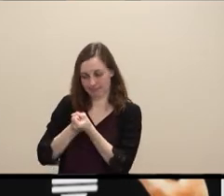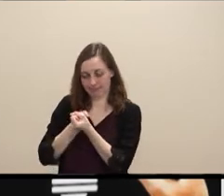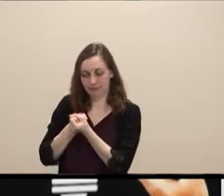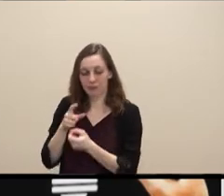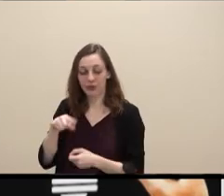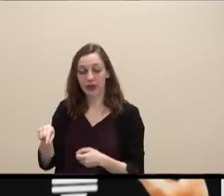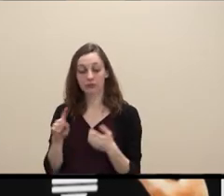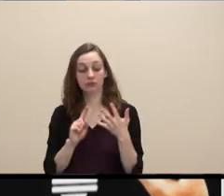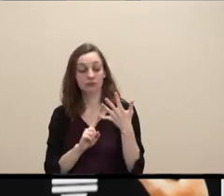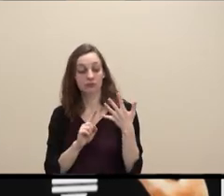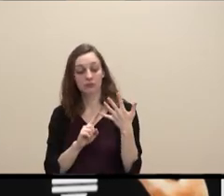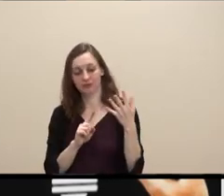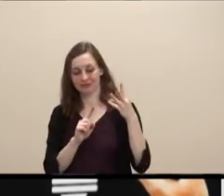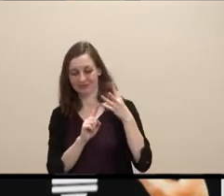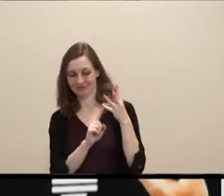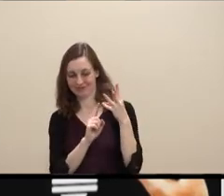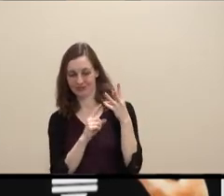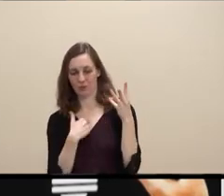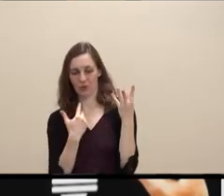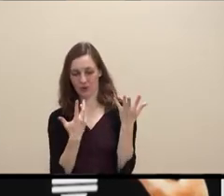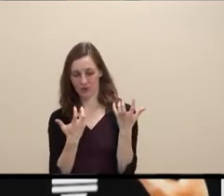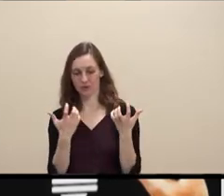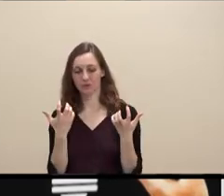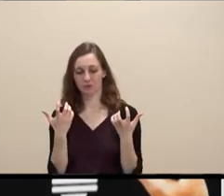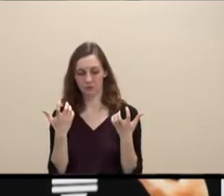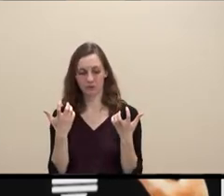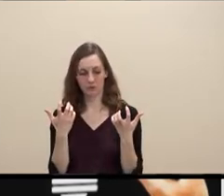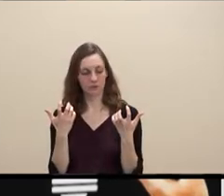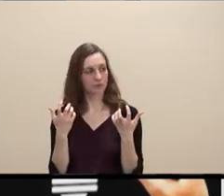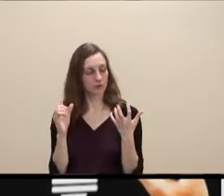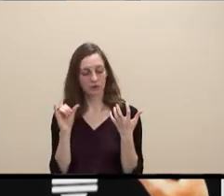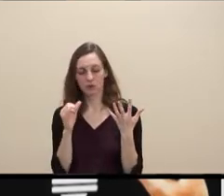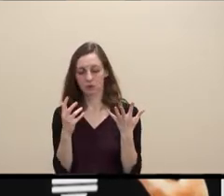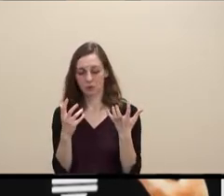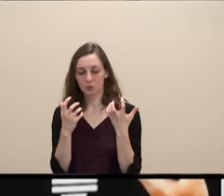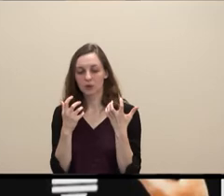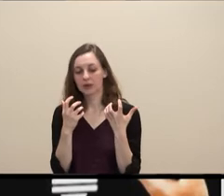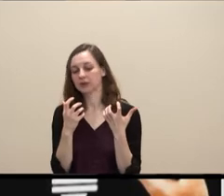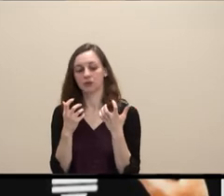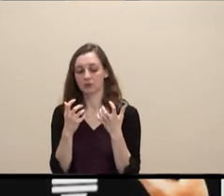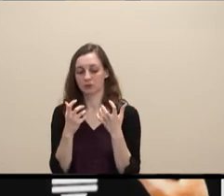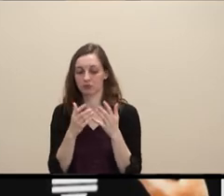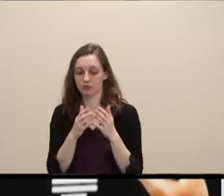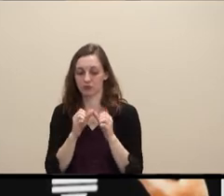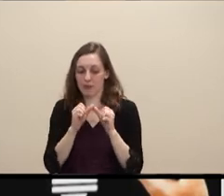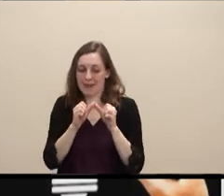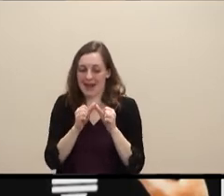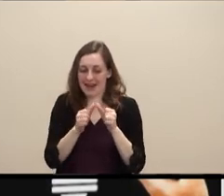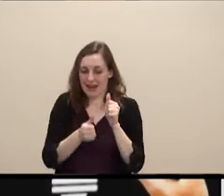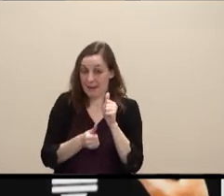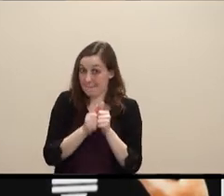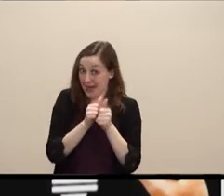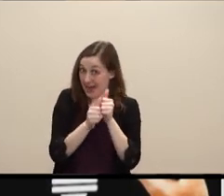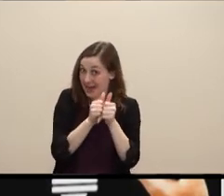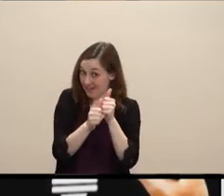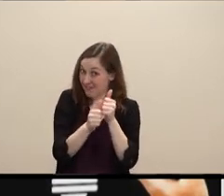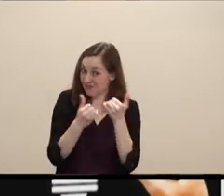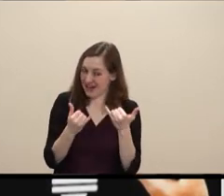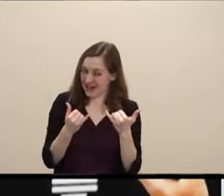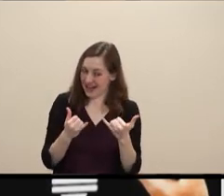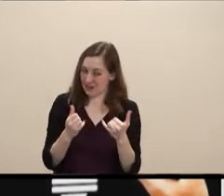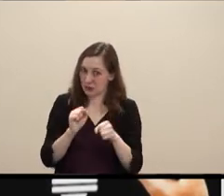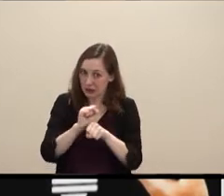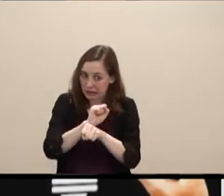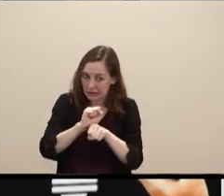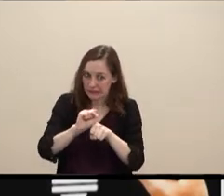you that one of the hot topics for this year is teacher retention and recruitment. So it's getting